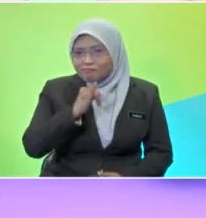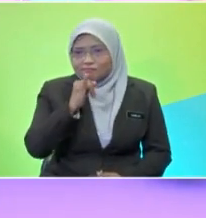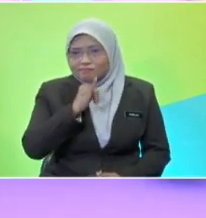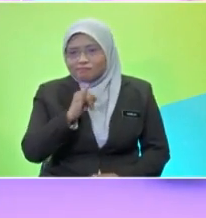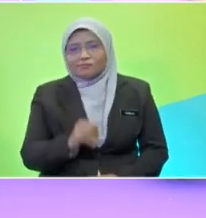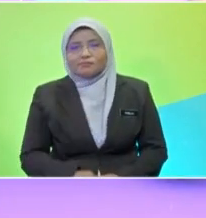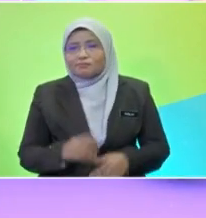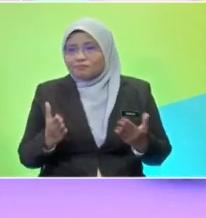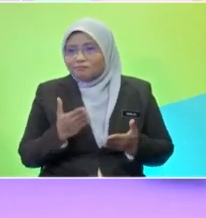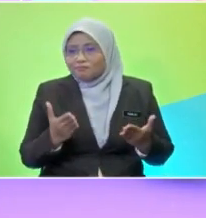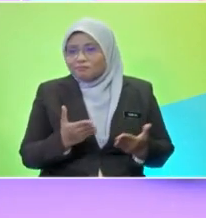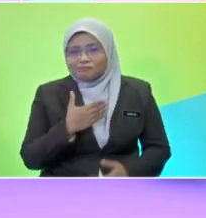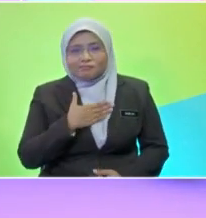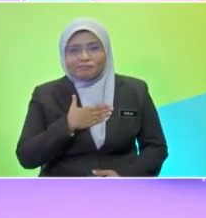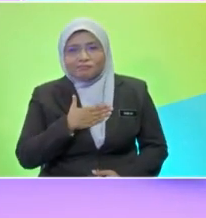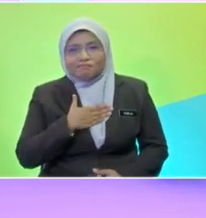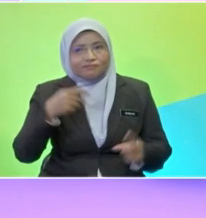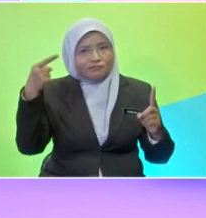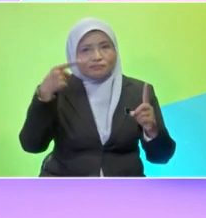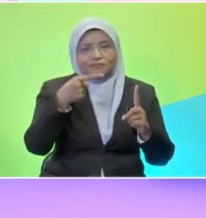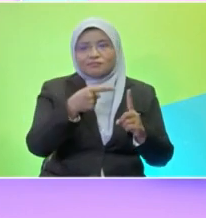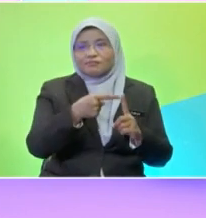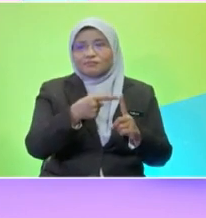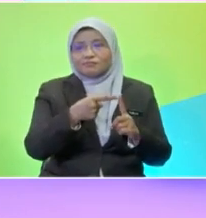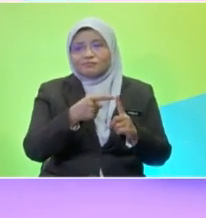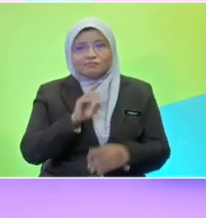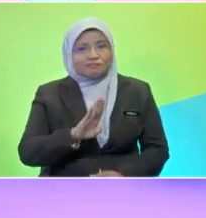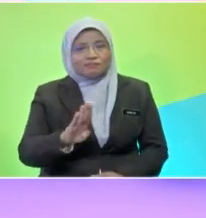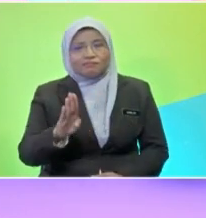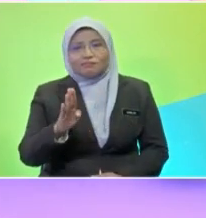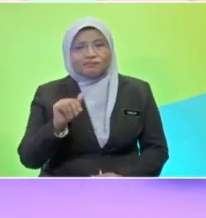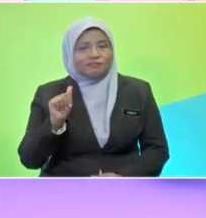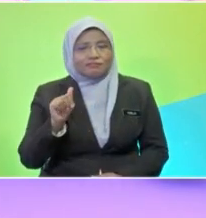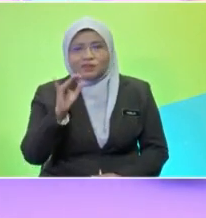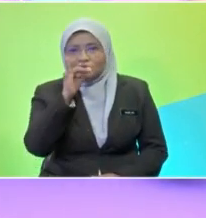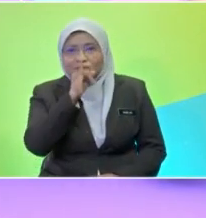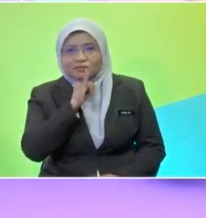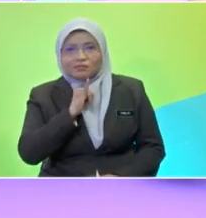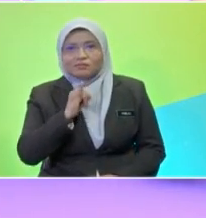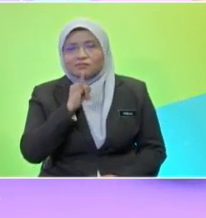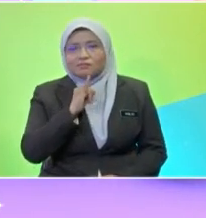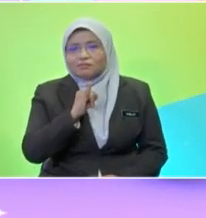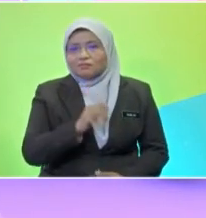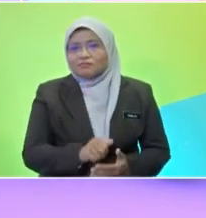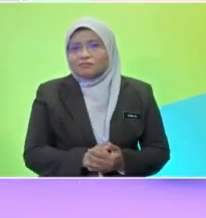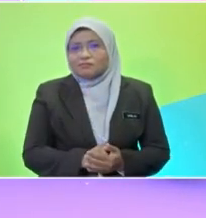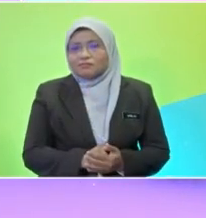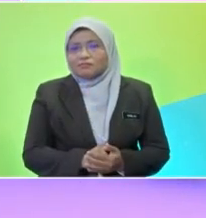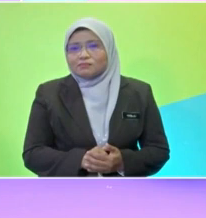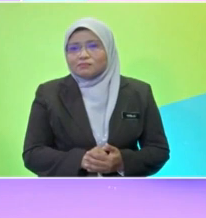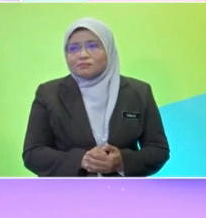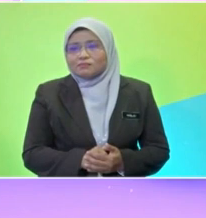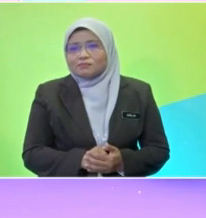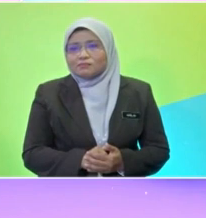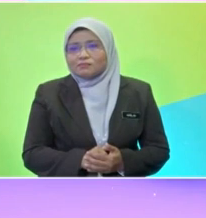motivate I to... Okay. To become a singer? Yes. By something,